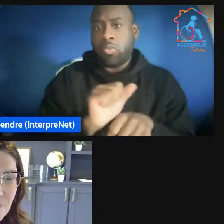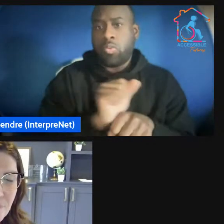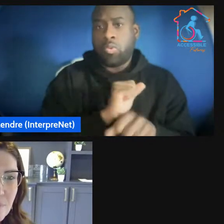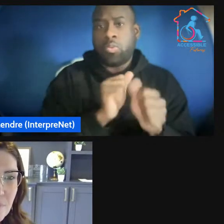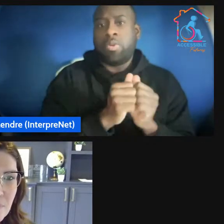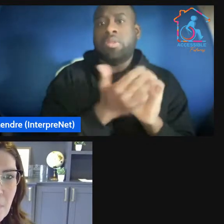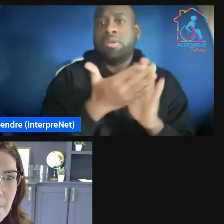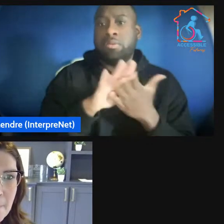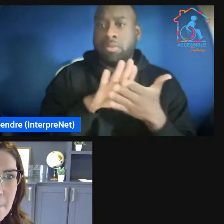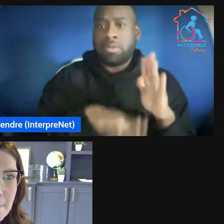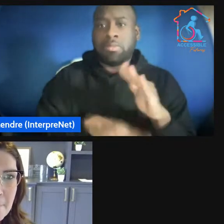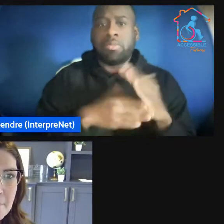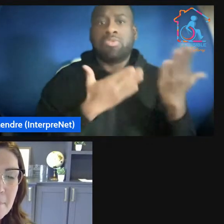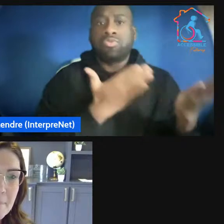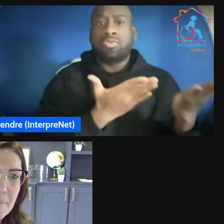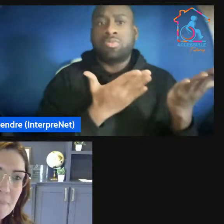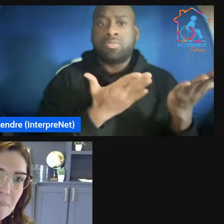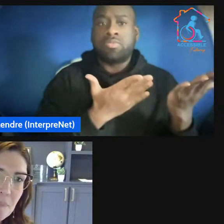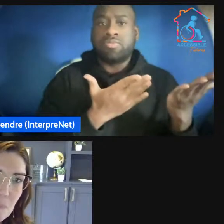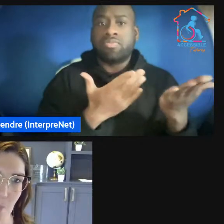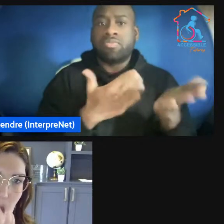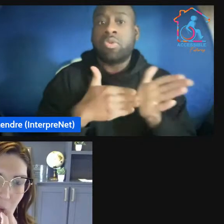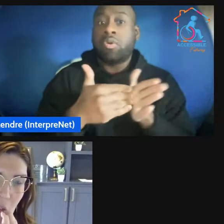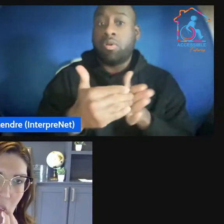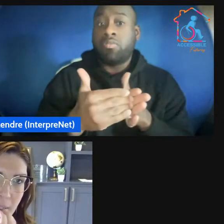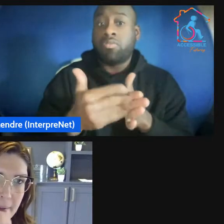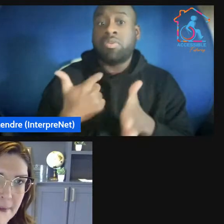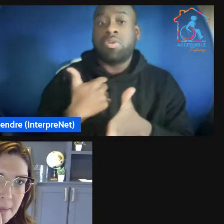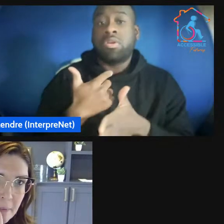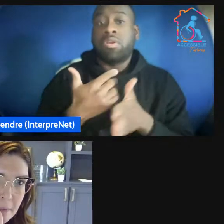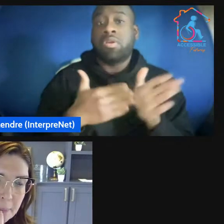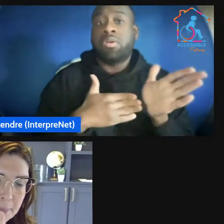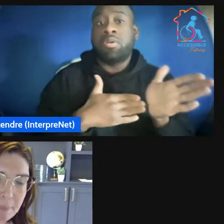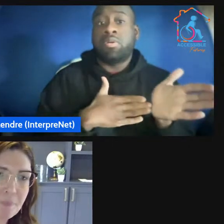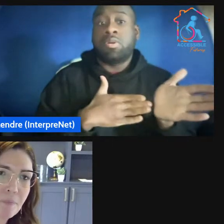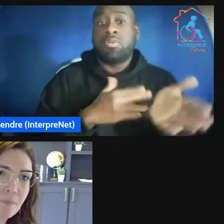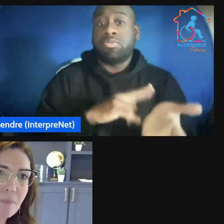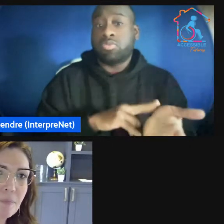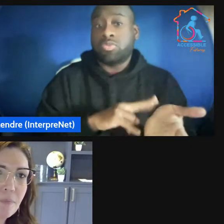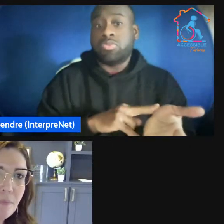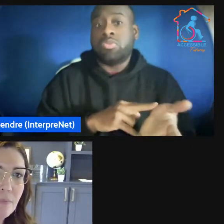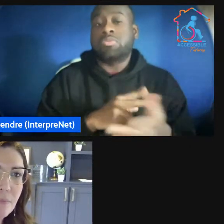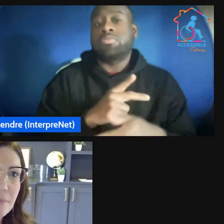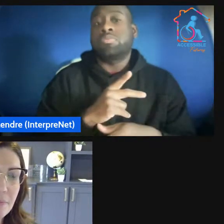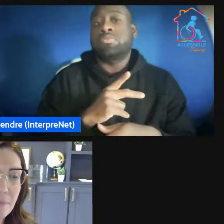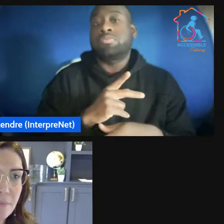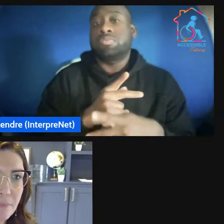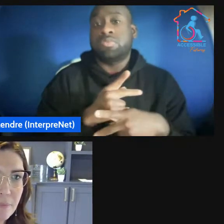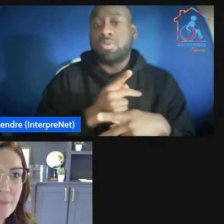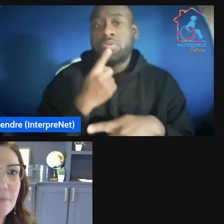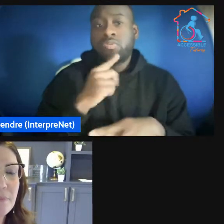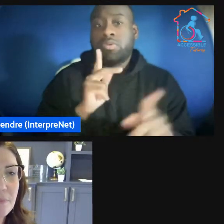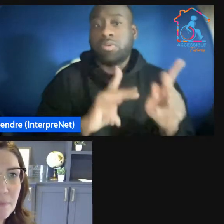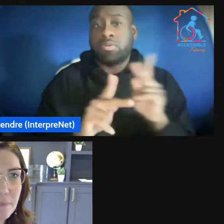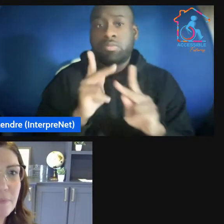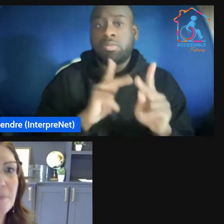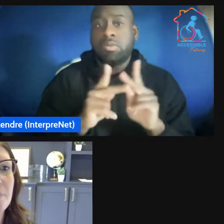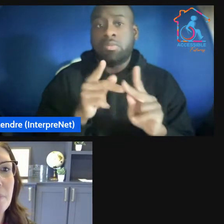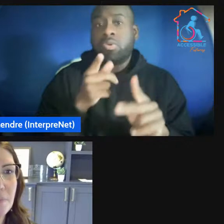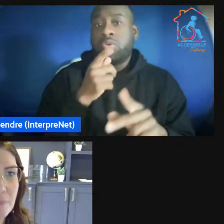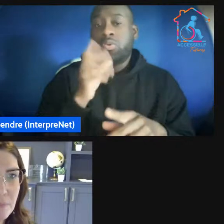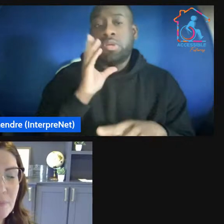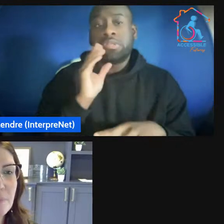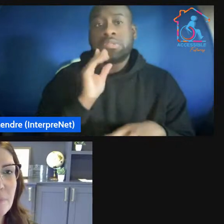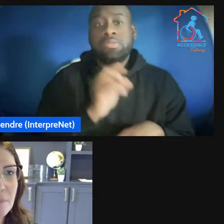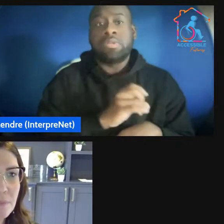providers. So oftentimes providers that are caring for people with intellectual and developmental